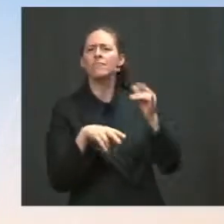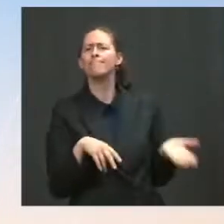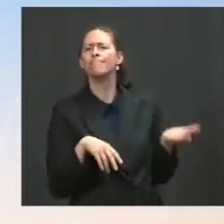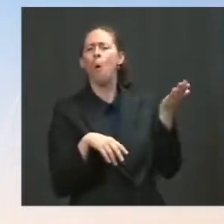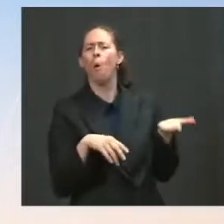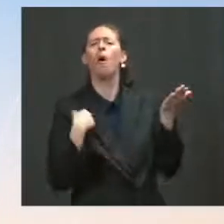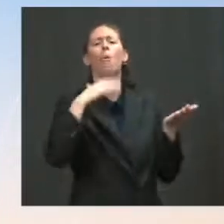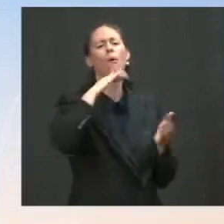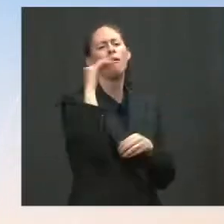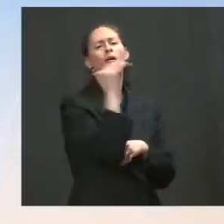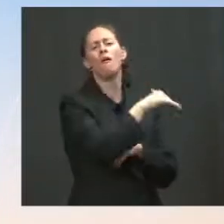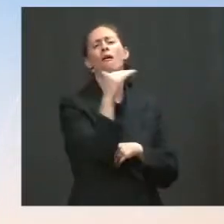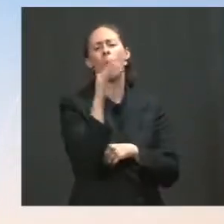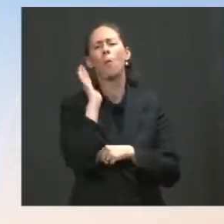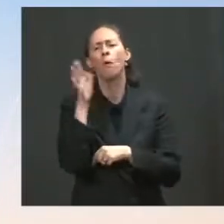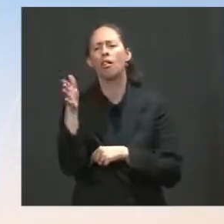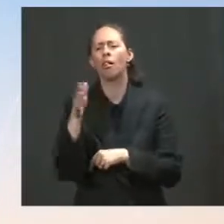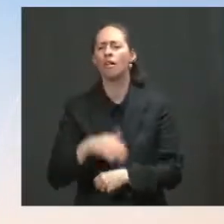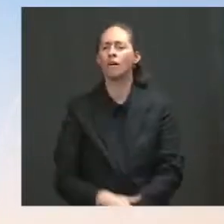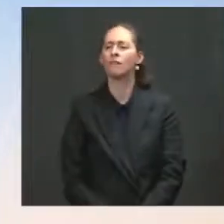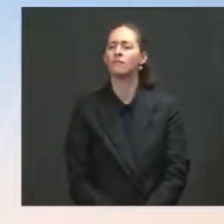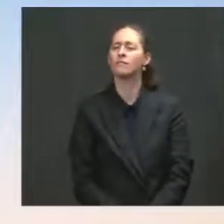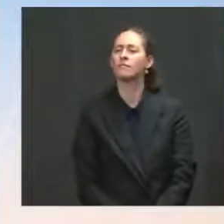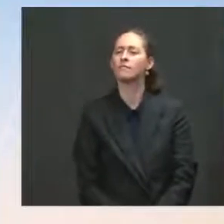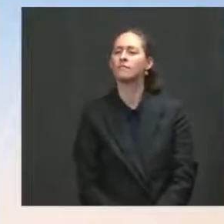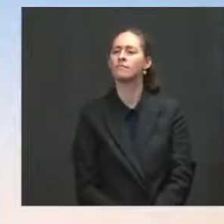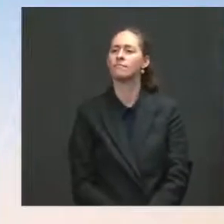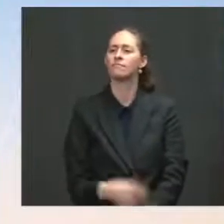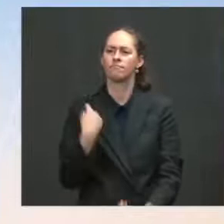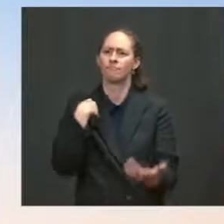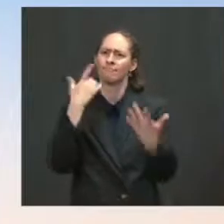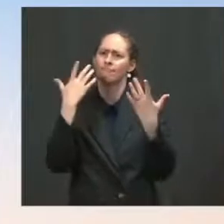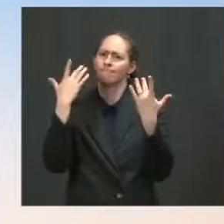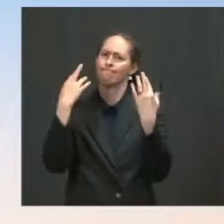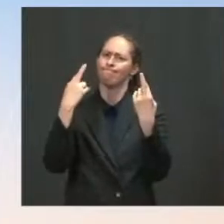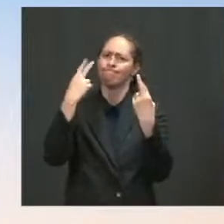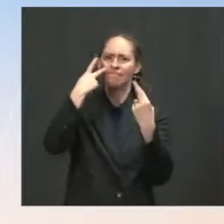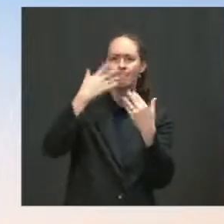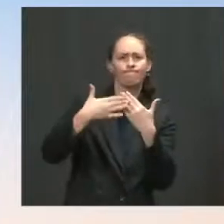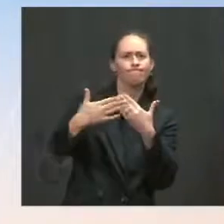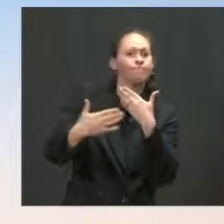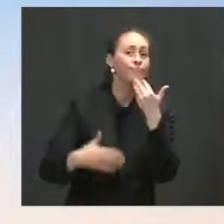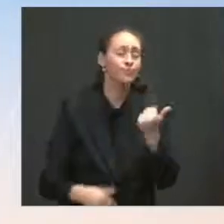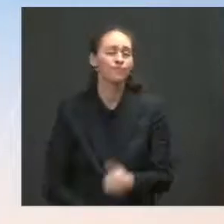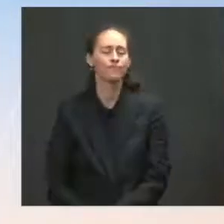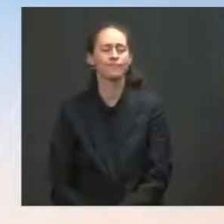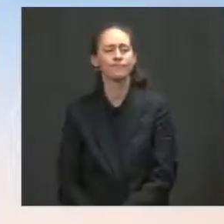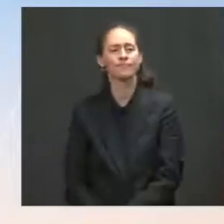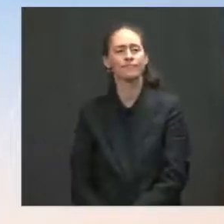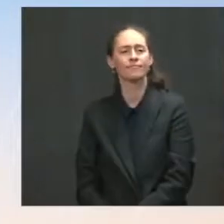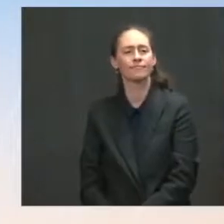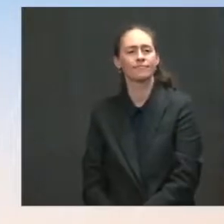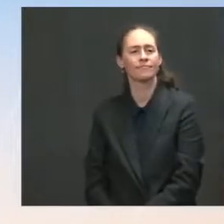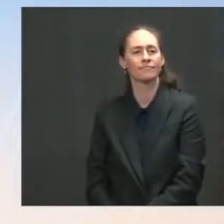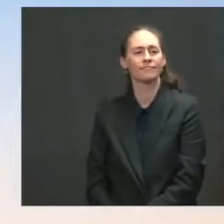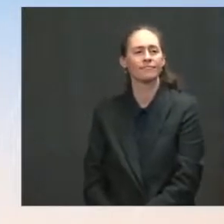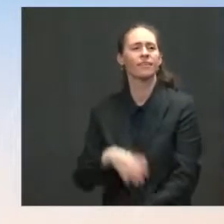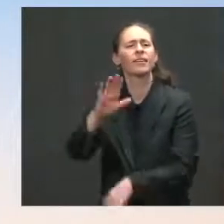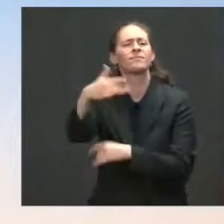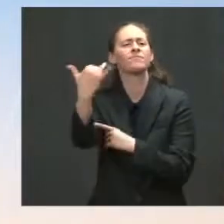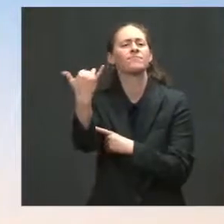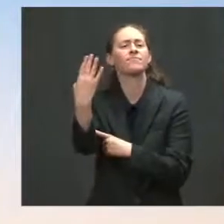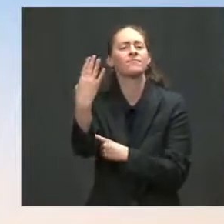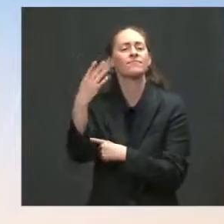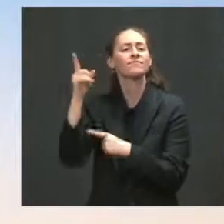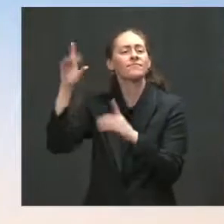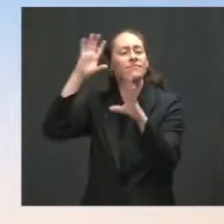about making progress there moving forward. Okay, and the president had a meeting earlier today about preventing future pandemics.